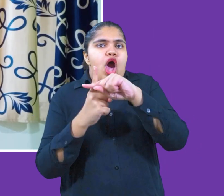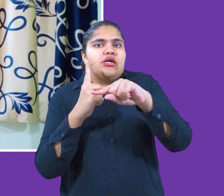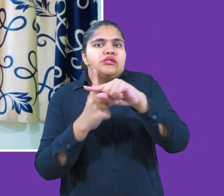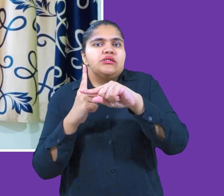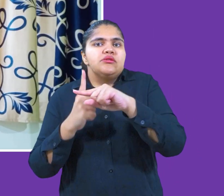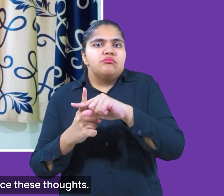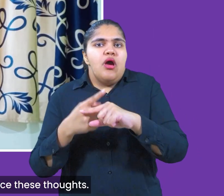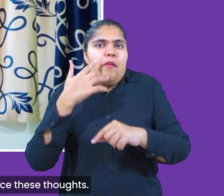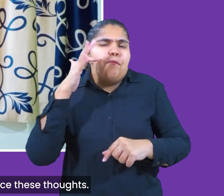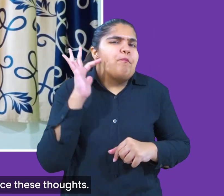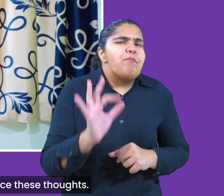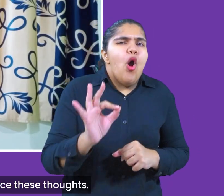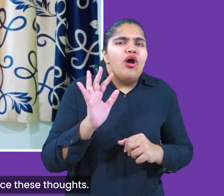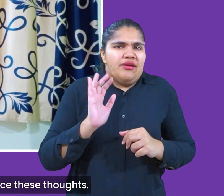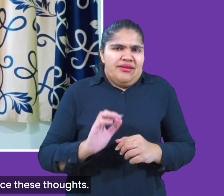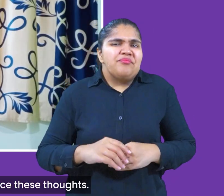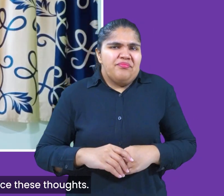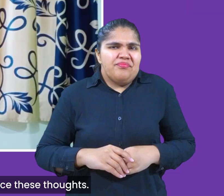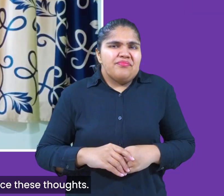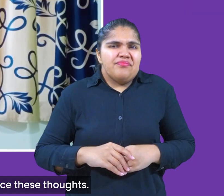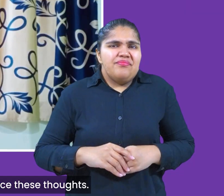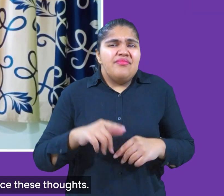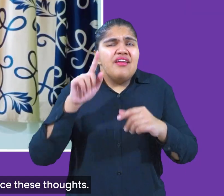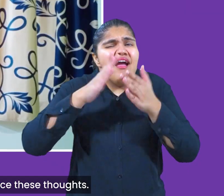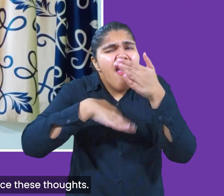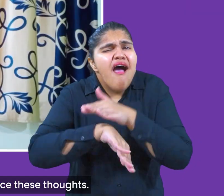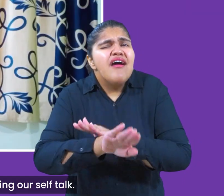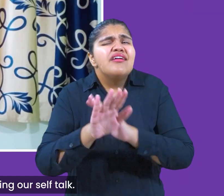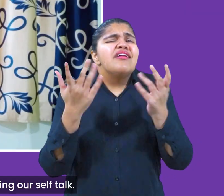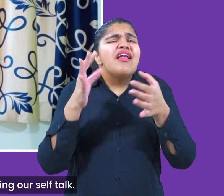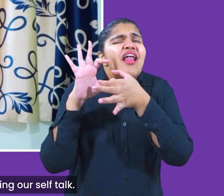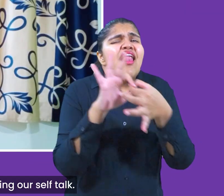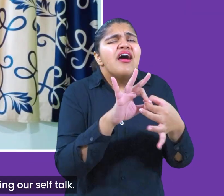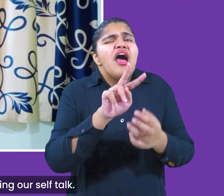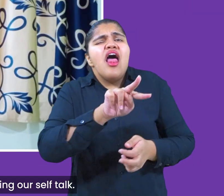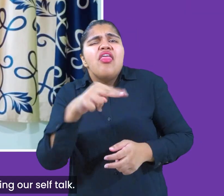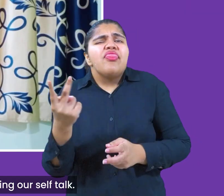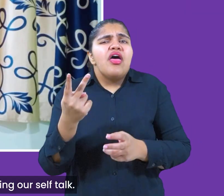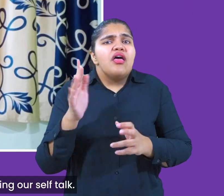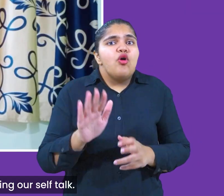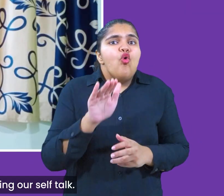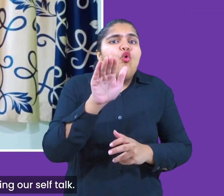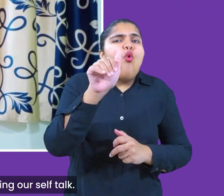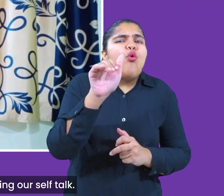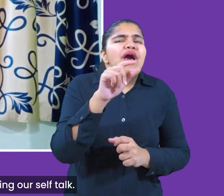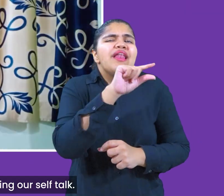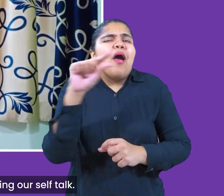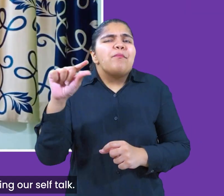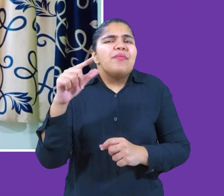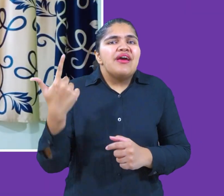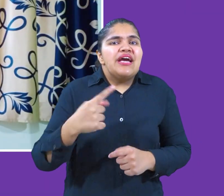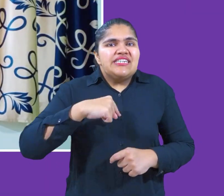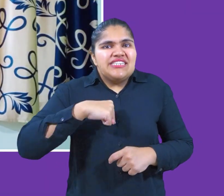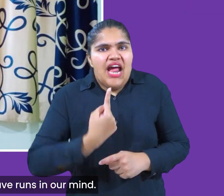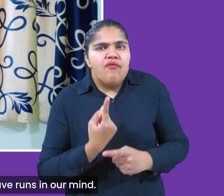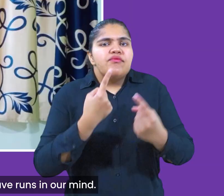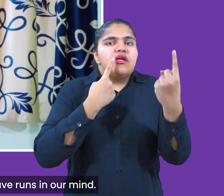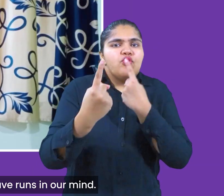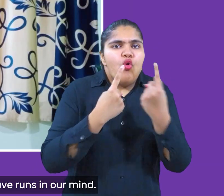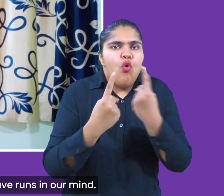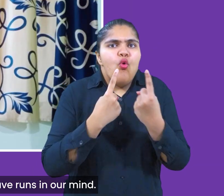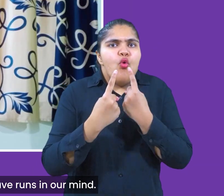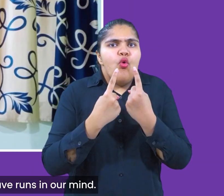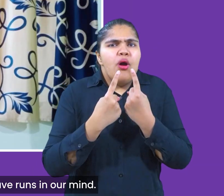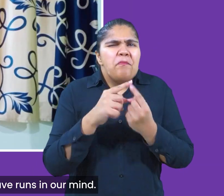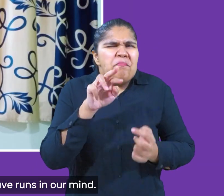ways, right? So we need to consciously replace these thoughts, and in such cases, like changing our self-talk. Self-talk